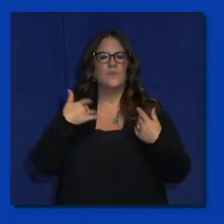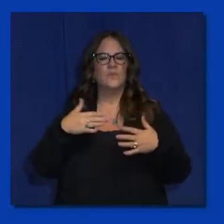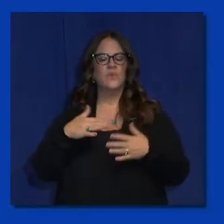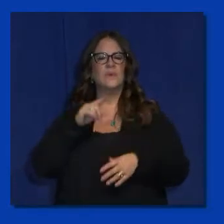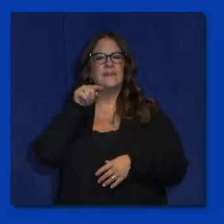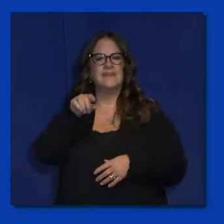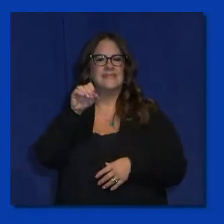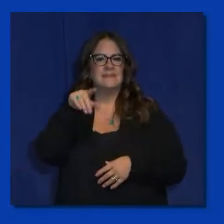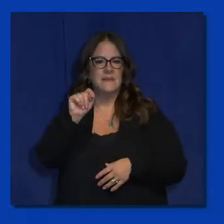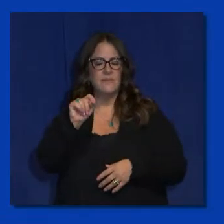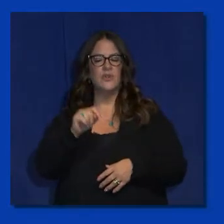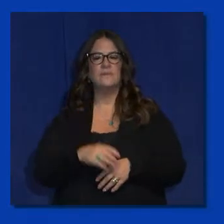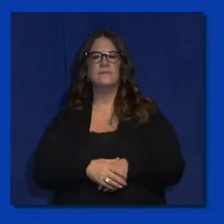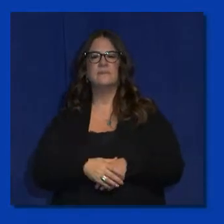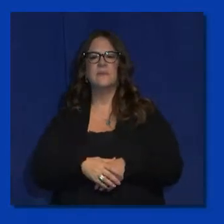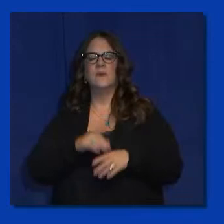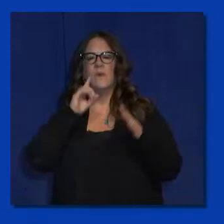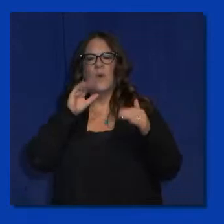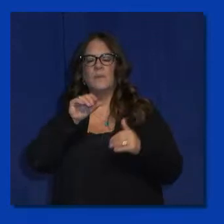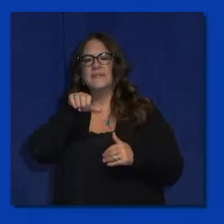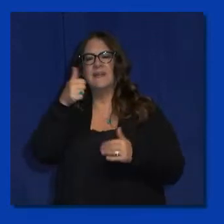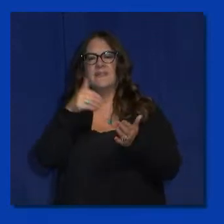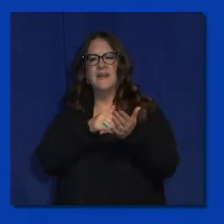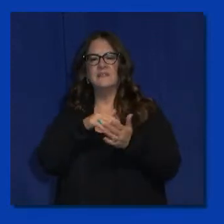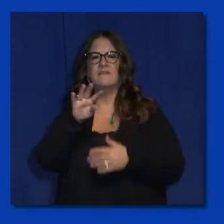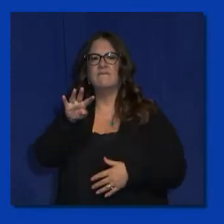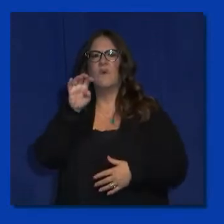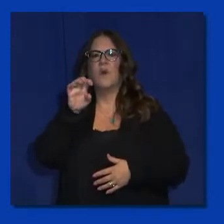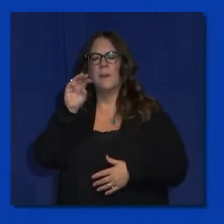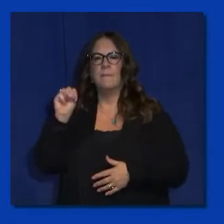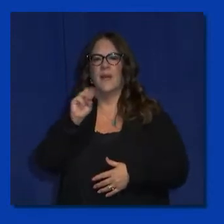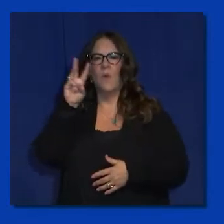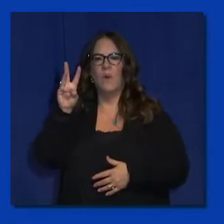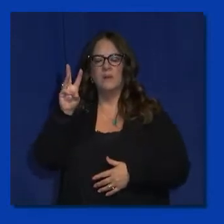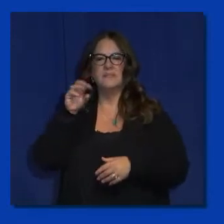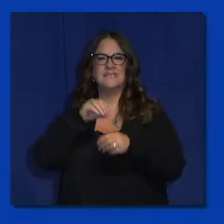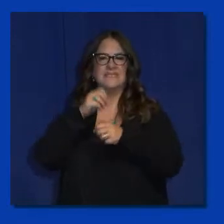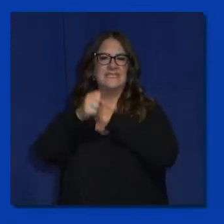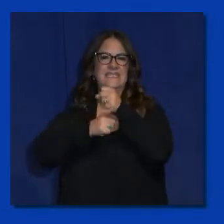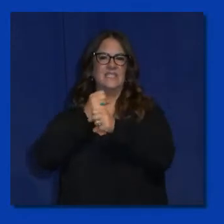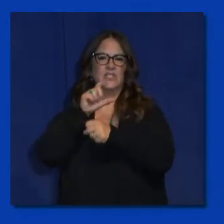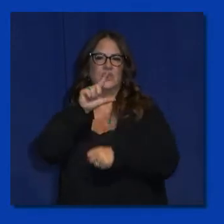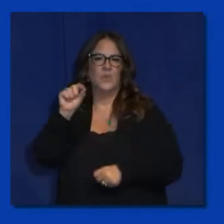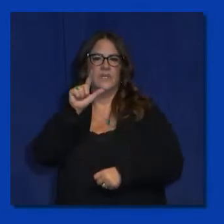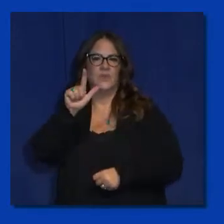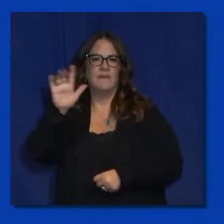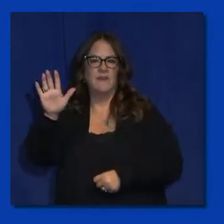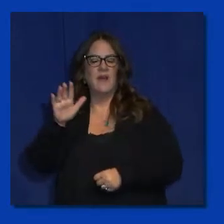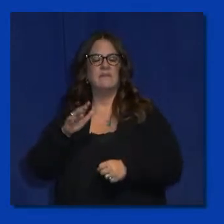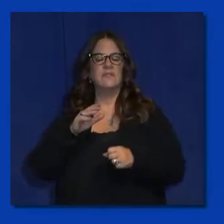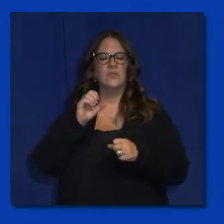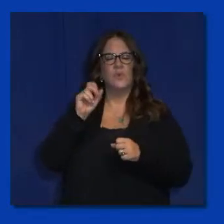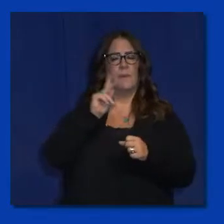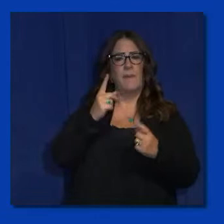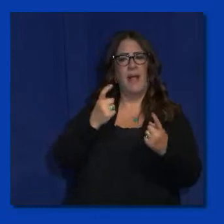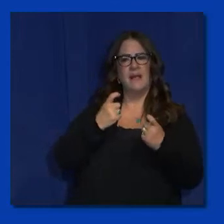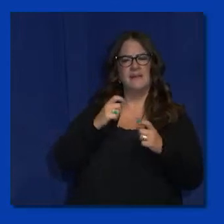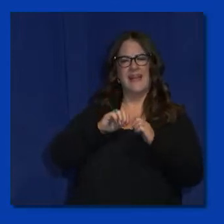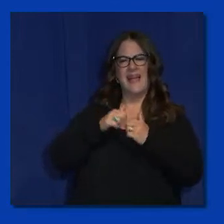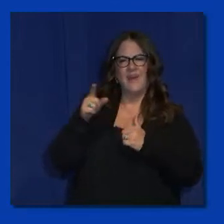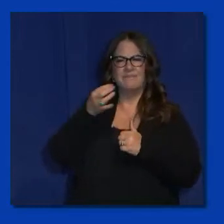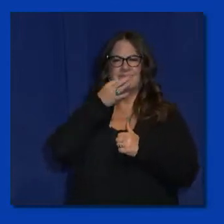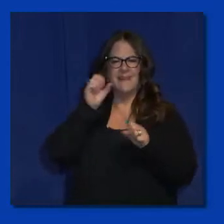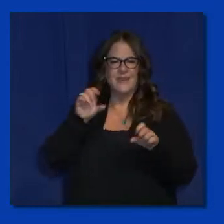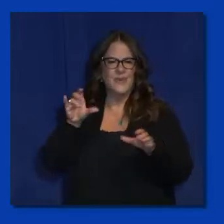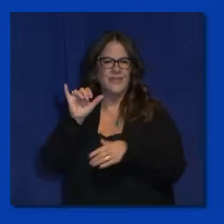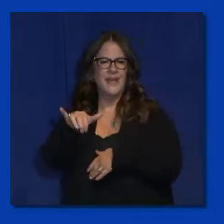September, and as much as 10,400 megawatts in 2025. So how do we do that? We are requesting